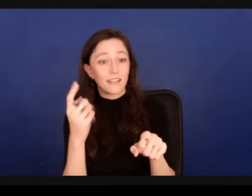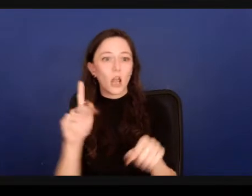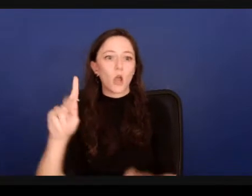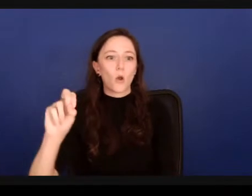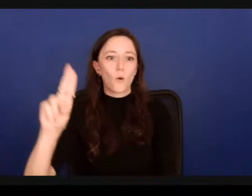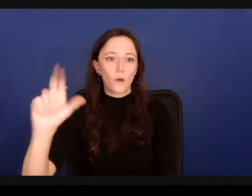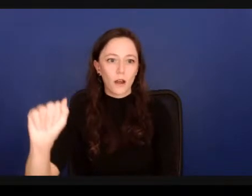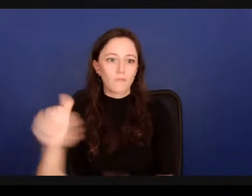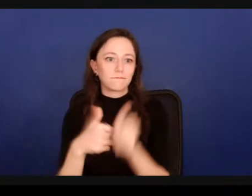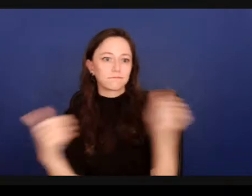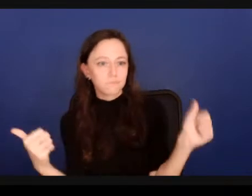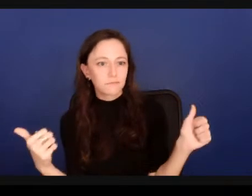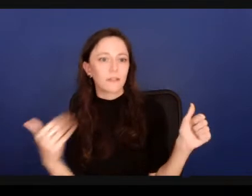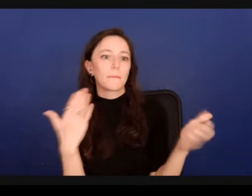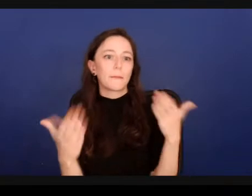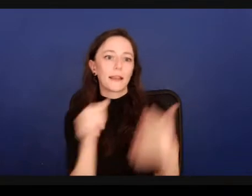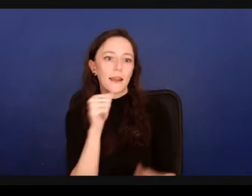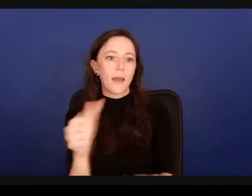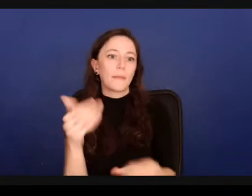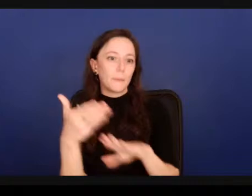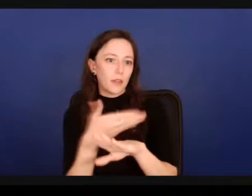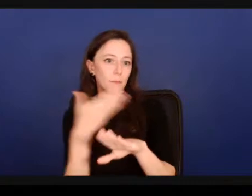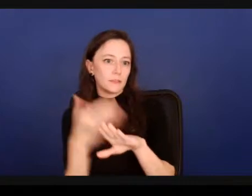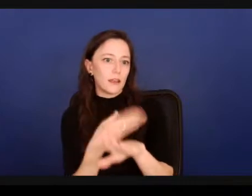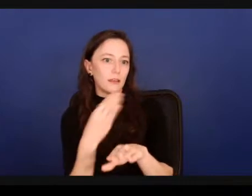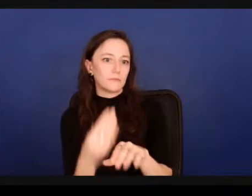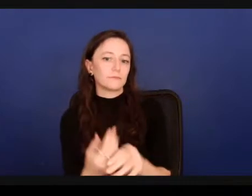we'll release a short video if needed, or we'll just